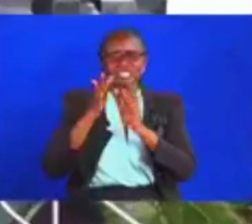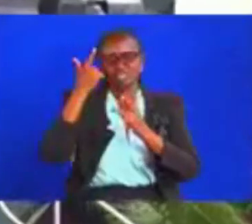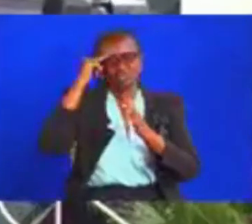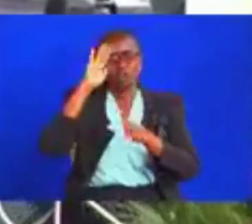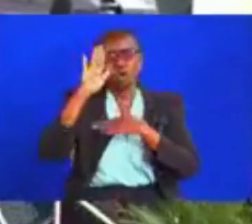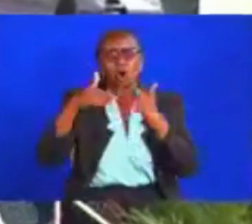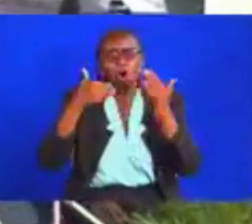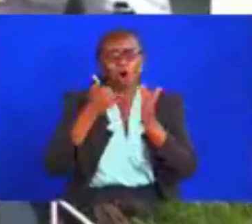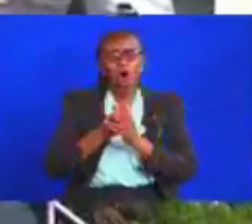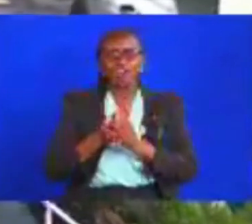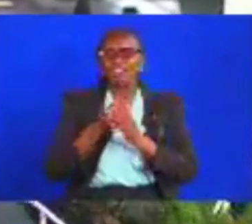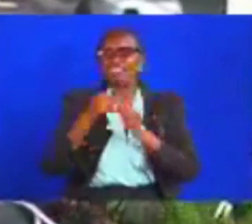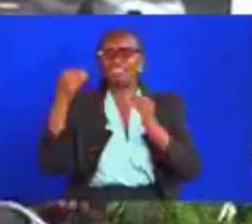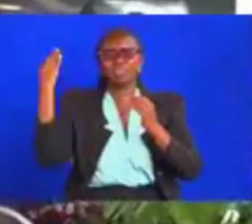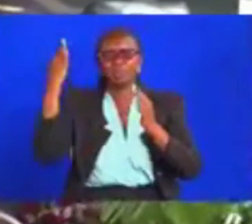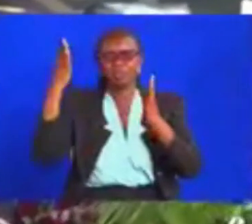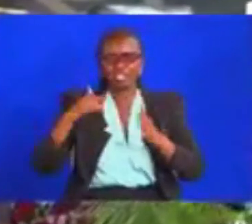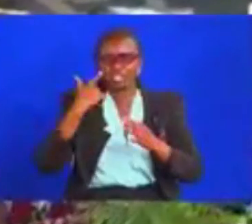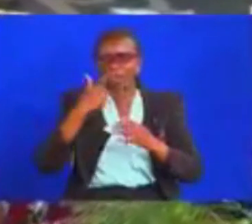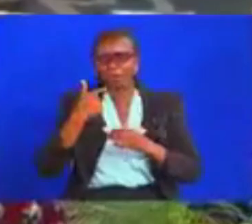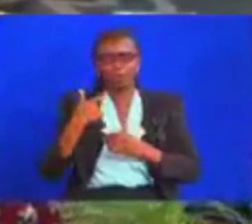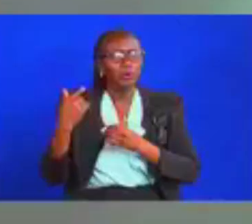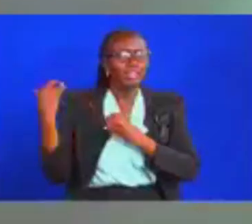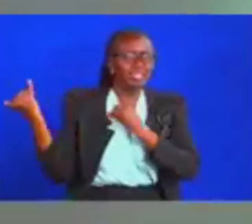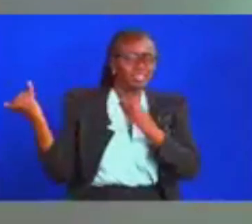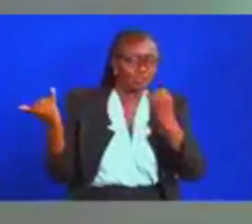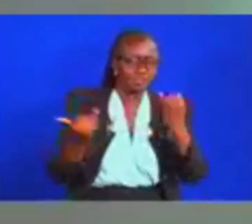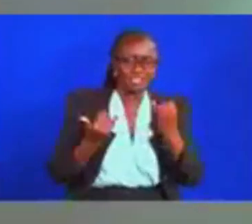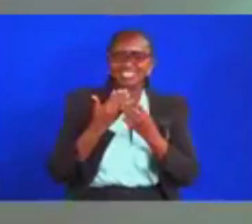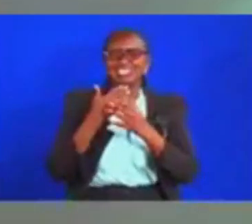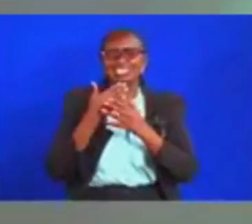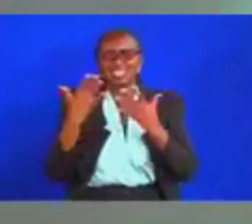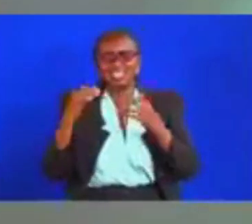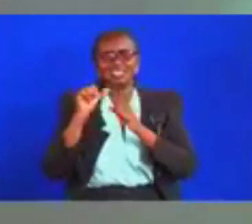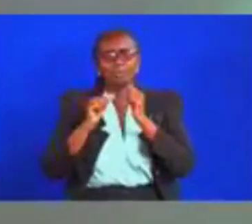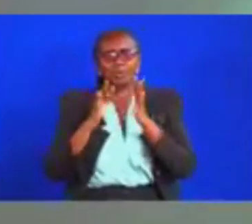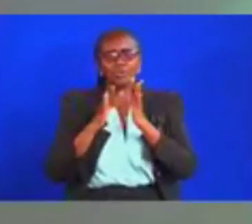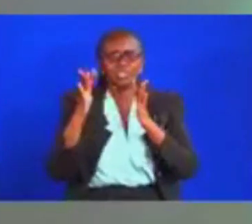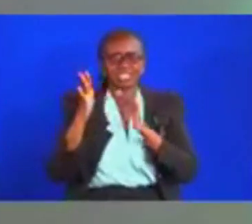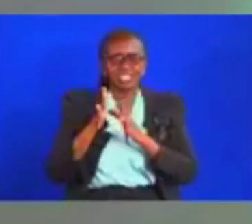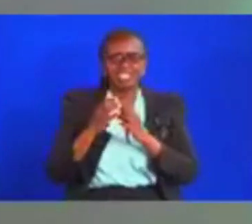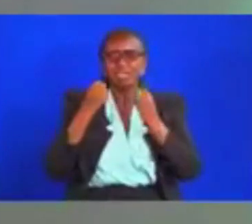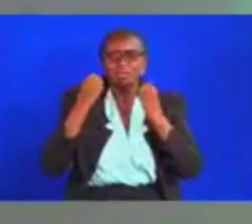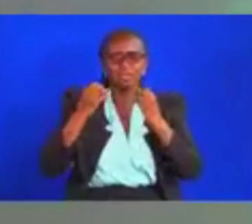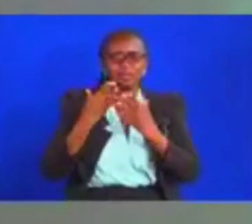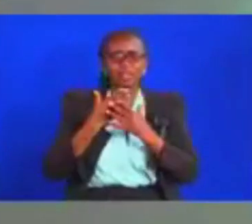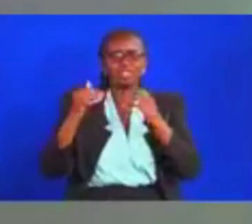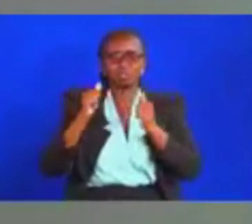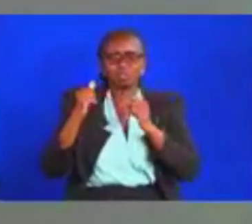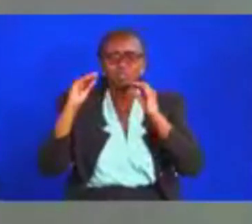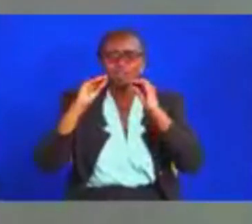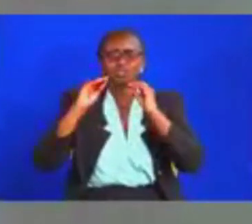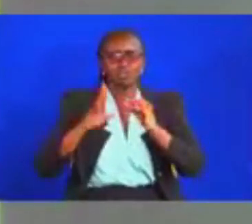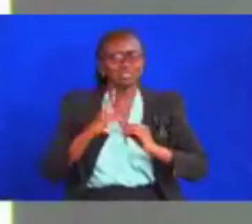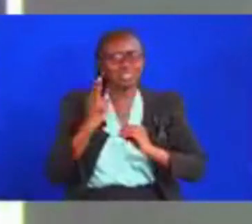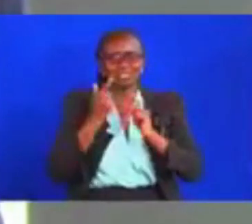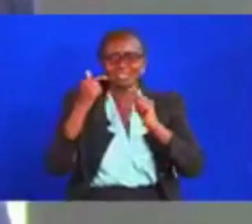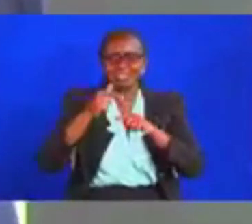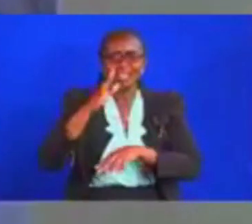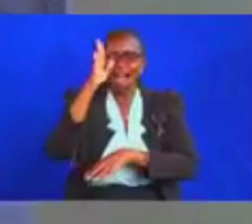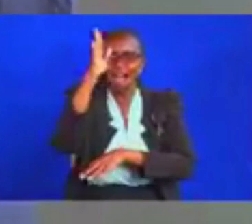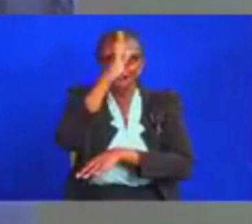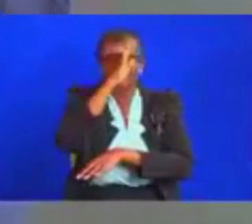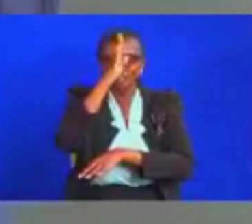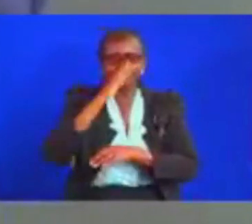have introduced various perspectives and dimensions of Jesus. Lord, among the many things that you have taught us this afternoon is